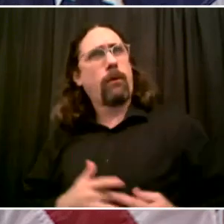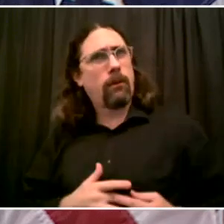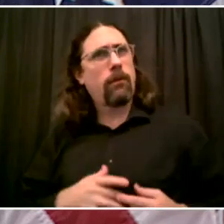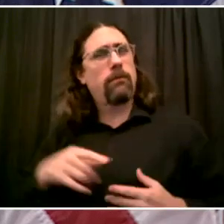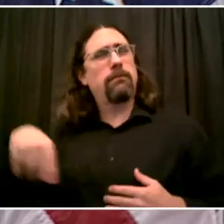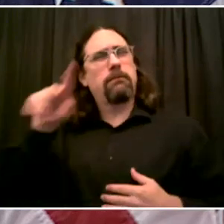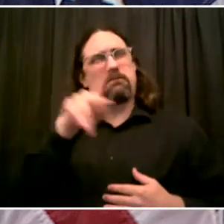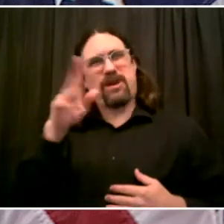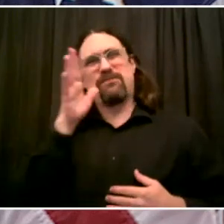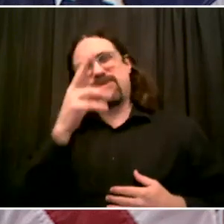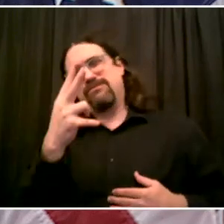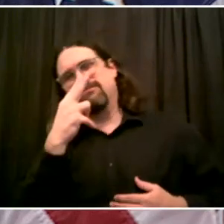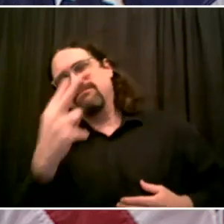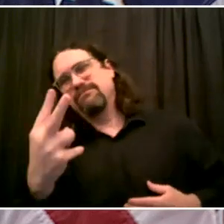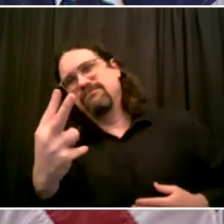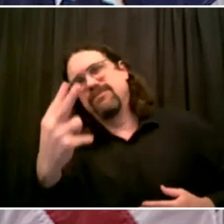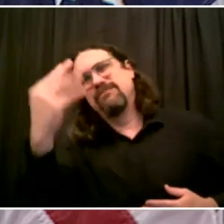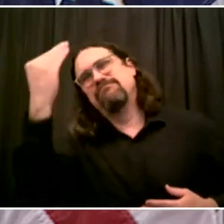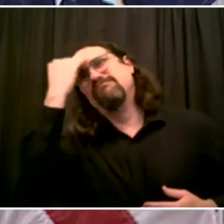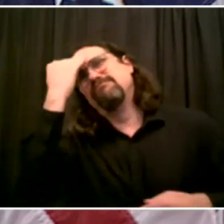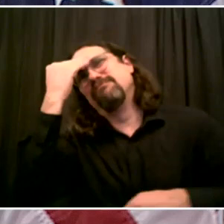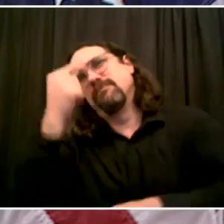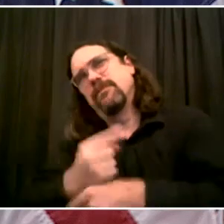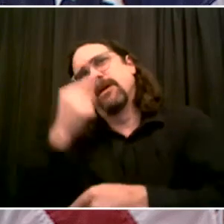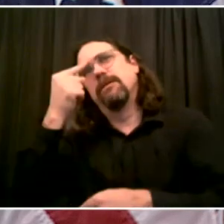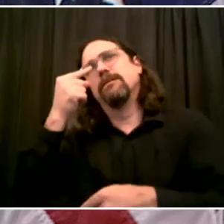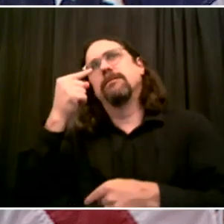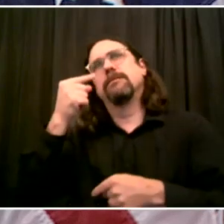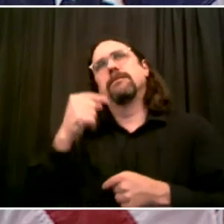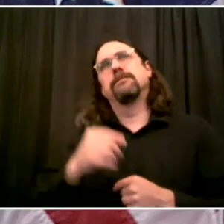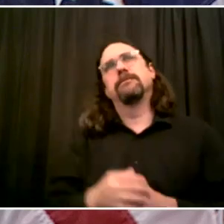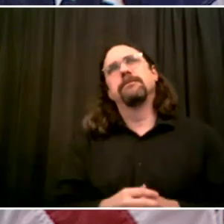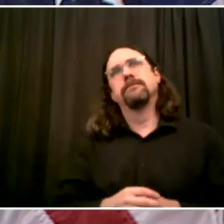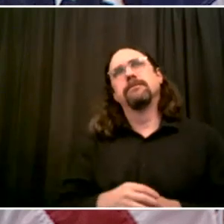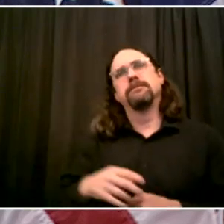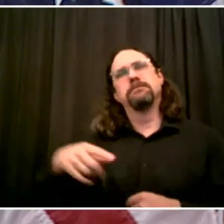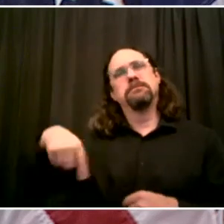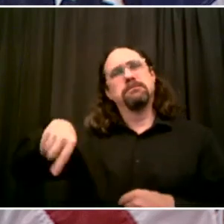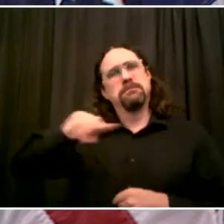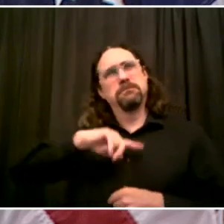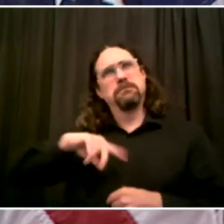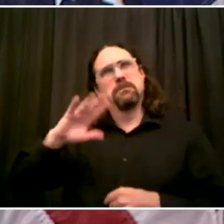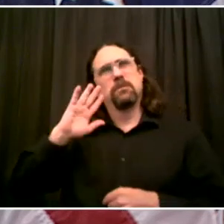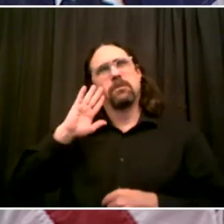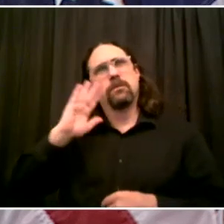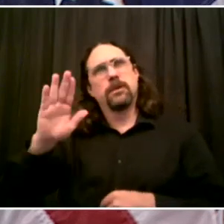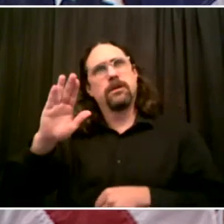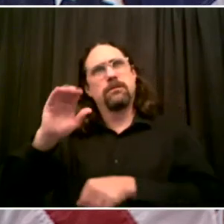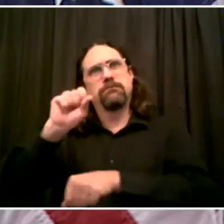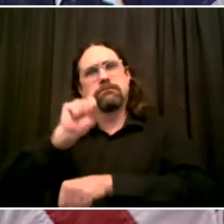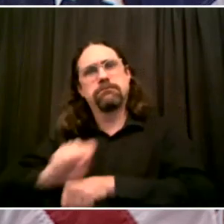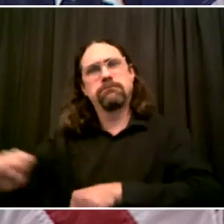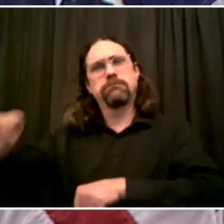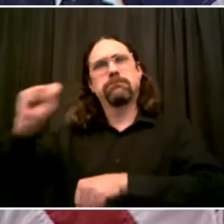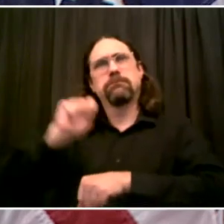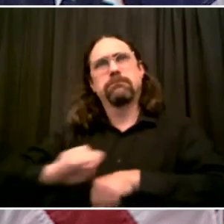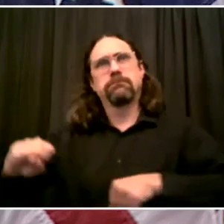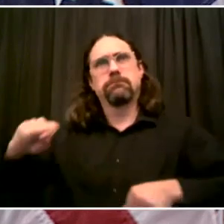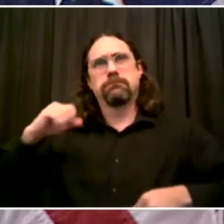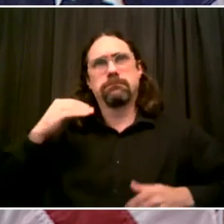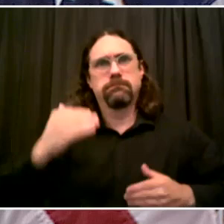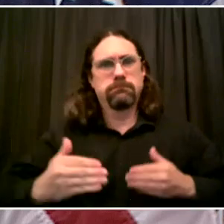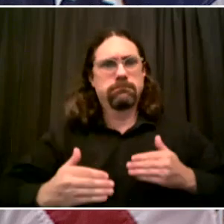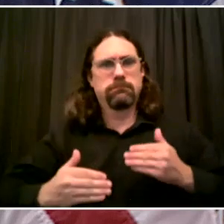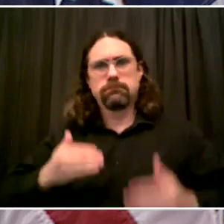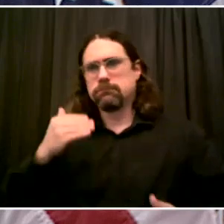know when there's more justice. They will know when there's more fairness. They will know when people in